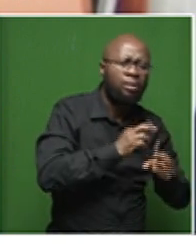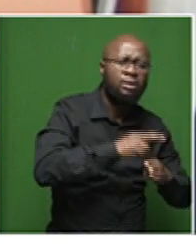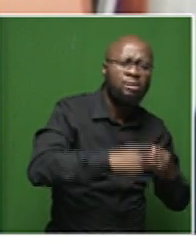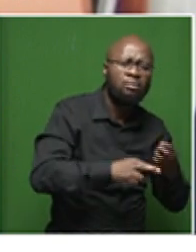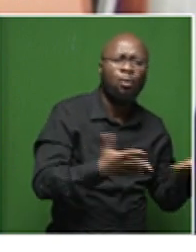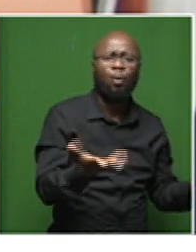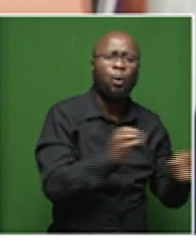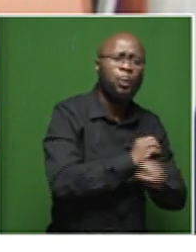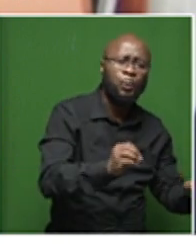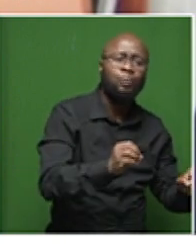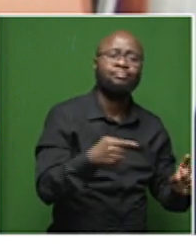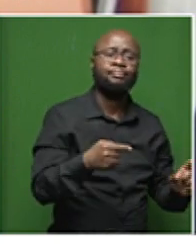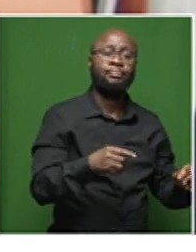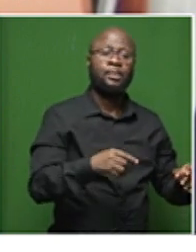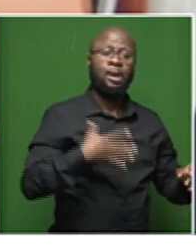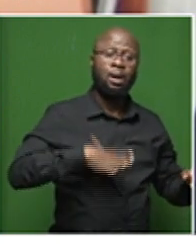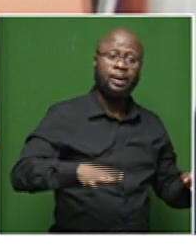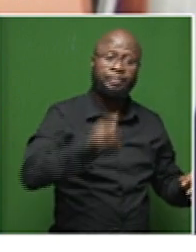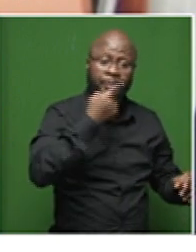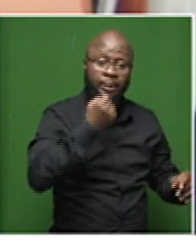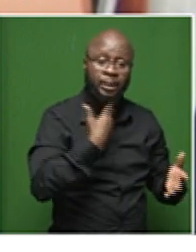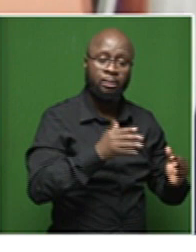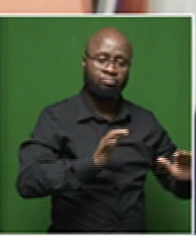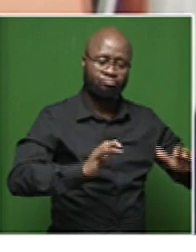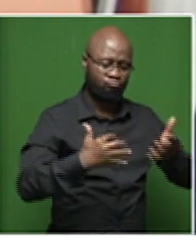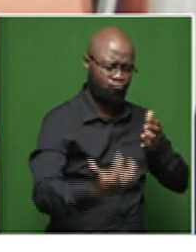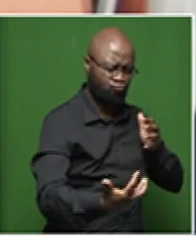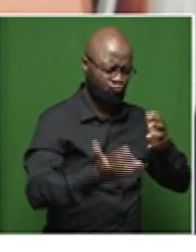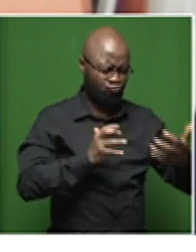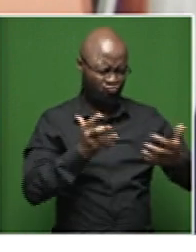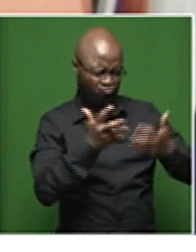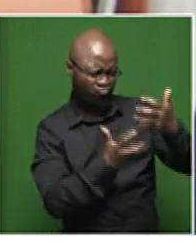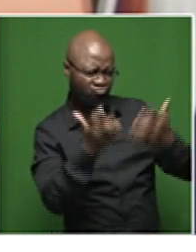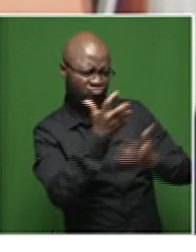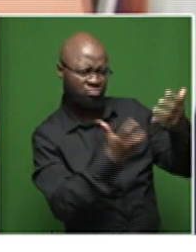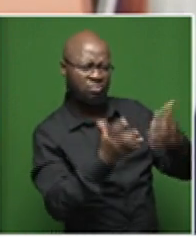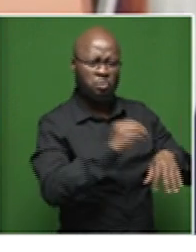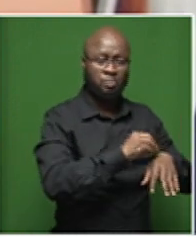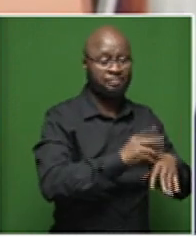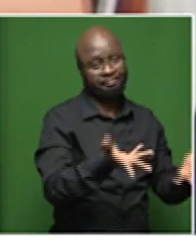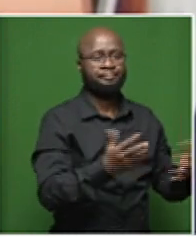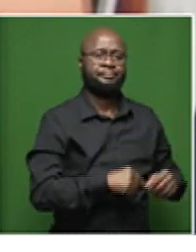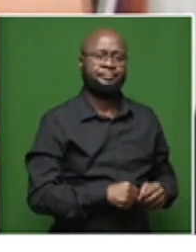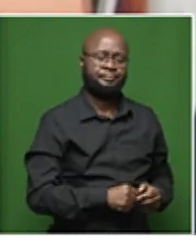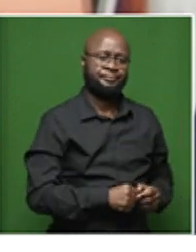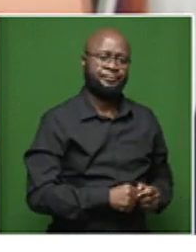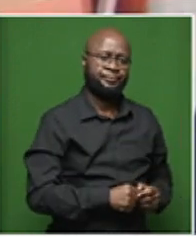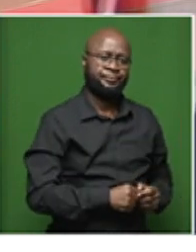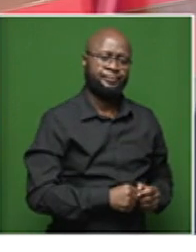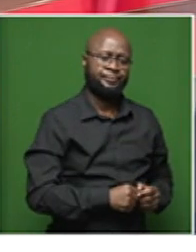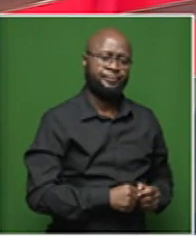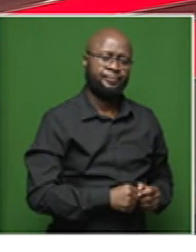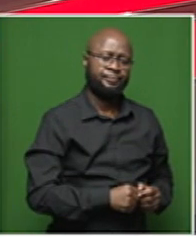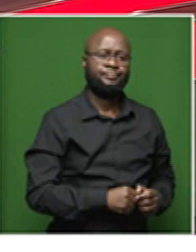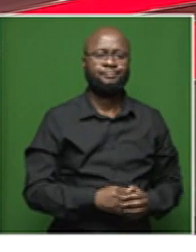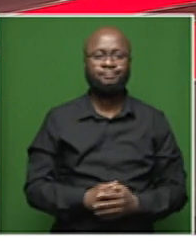treatment can be tailored towards what is wrong with her. So that's what I'll advise. So she'll need to see somebody, obviously. All right. Thanks, Doc. There's another